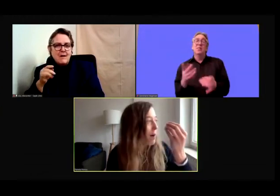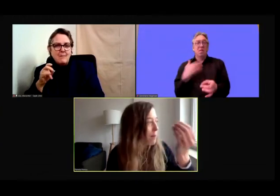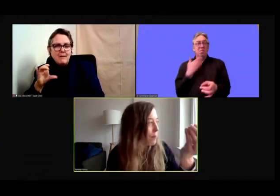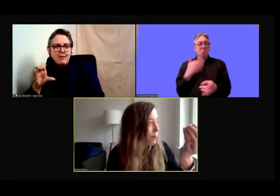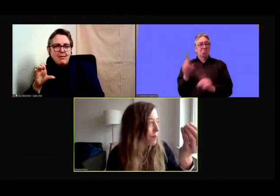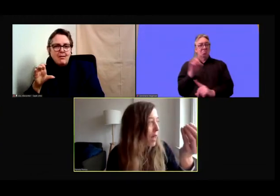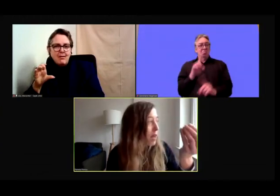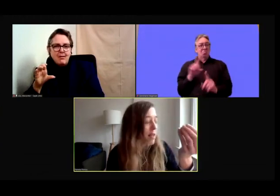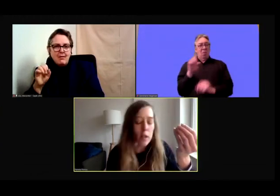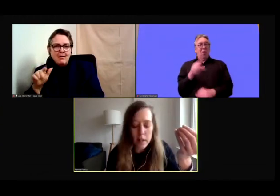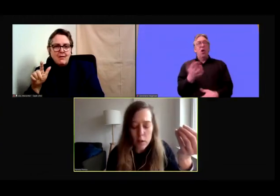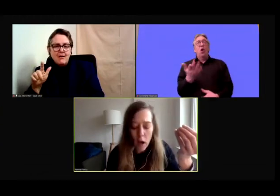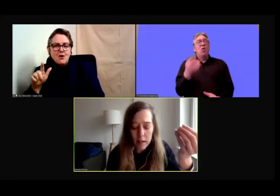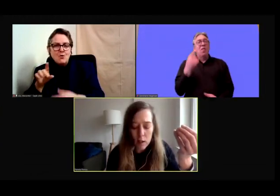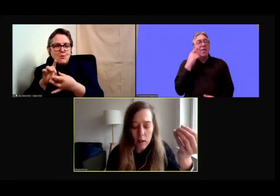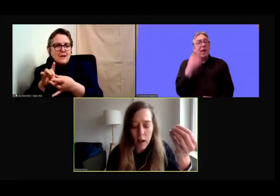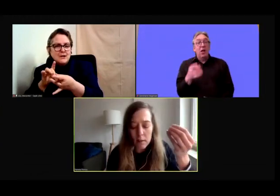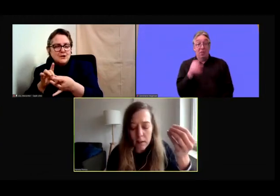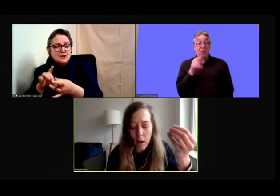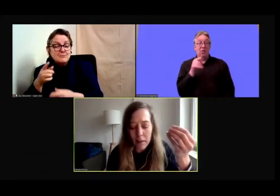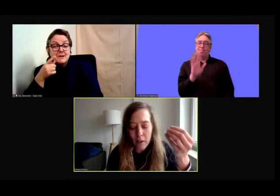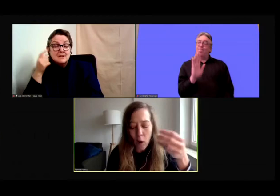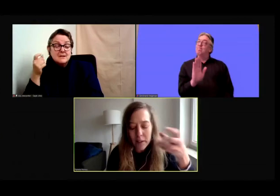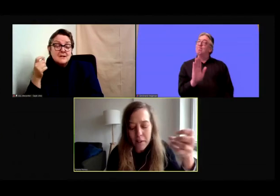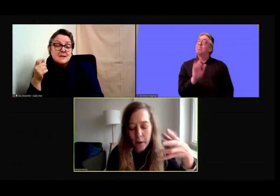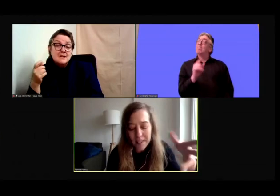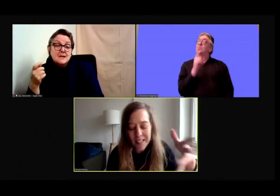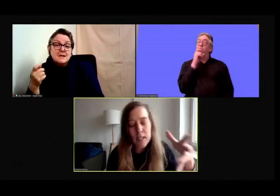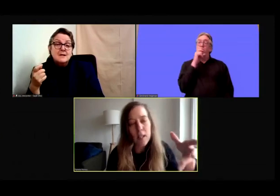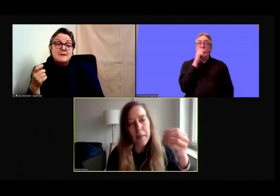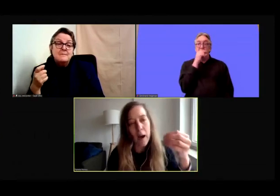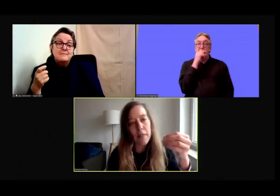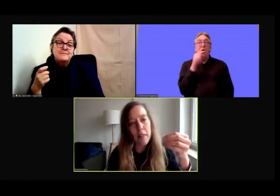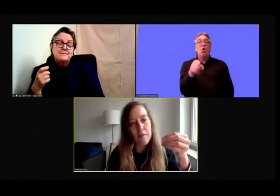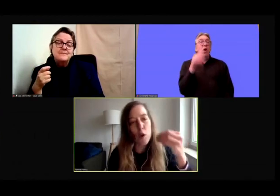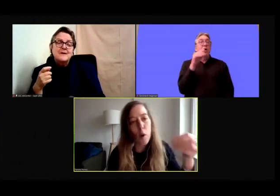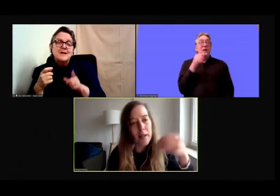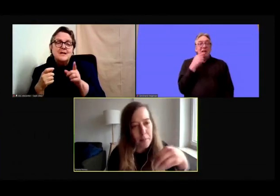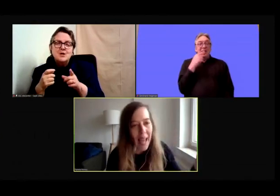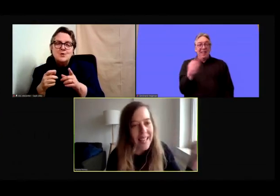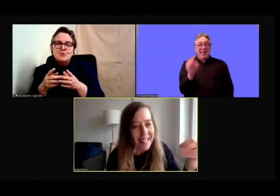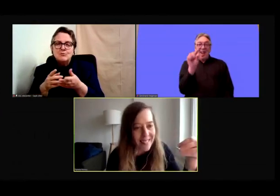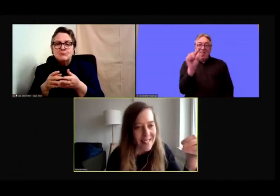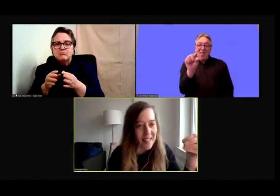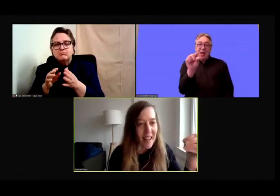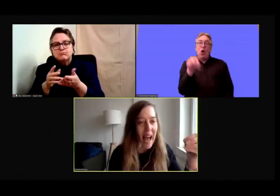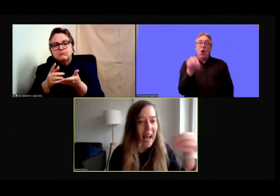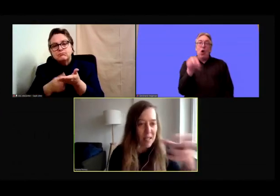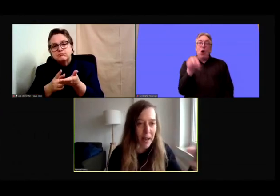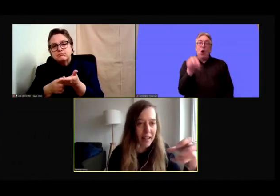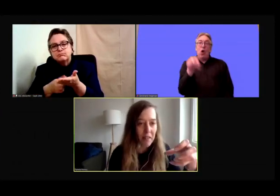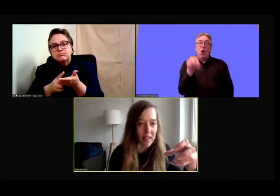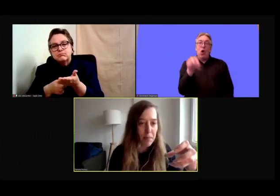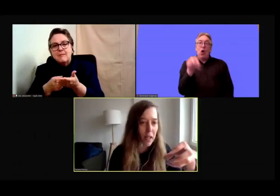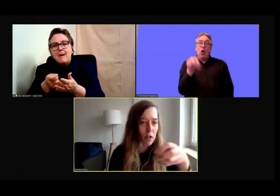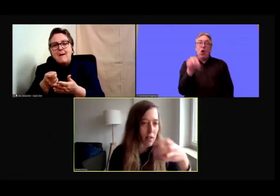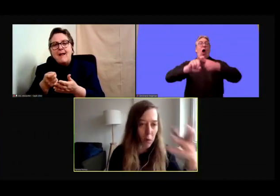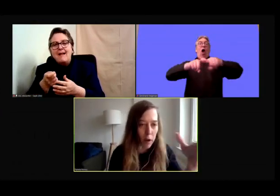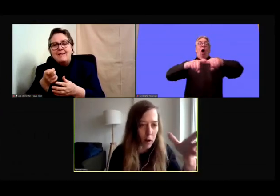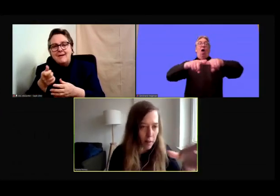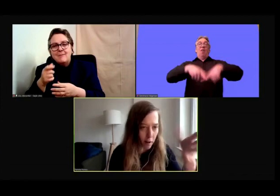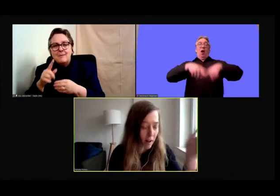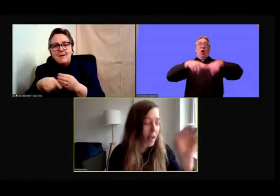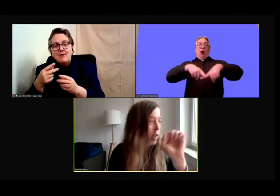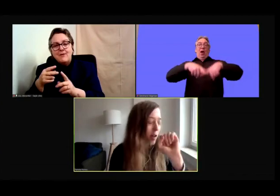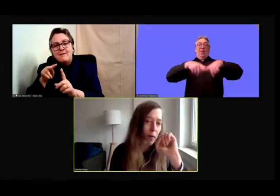about, because you talked only very little about the viewpoint dependence aspect of these